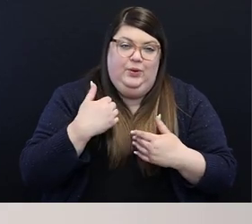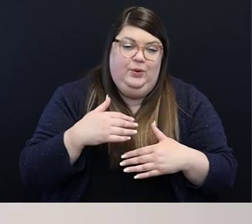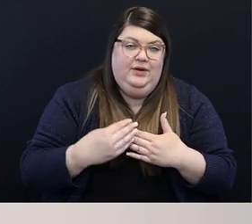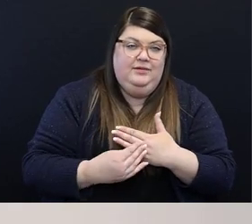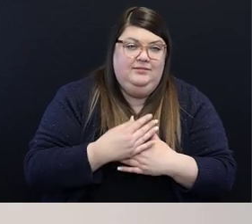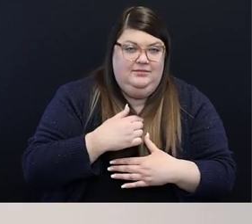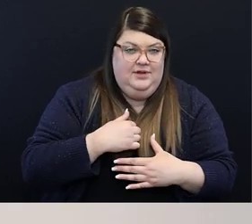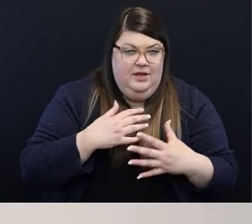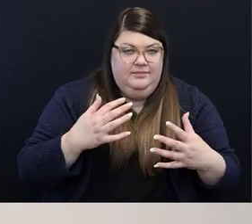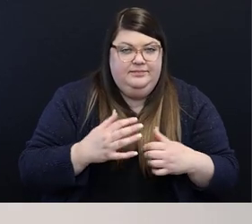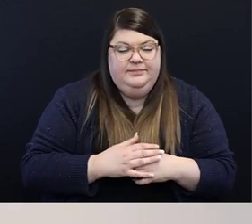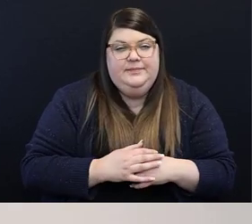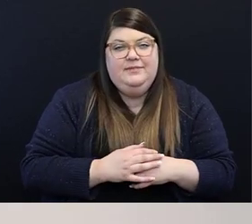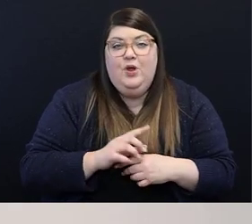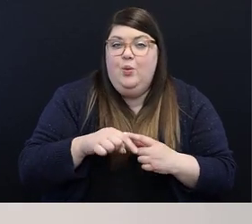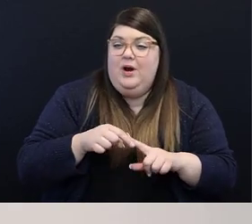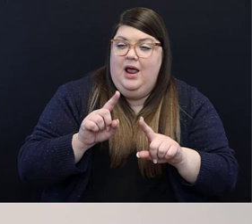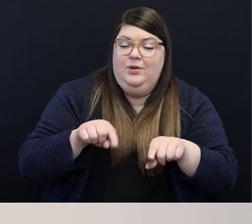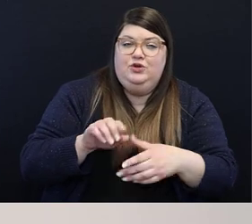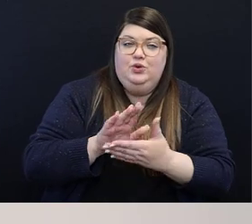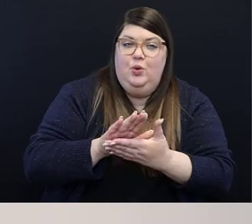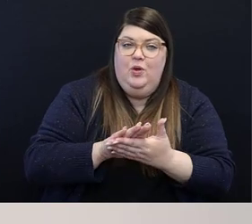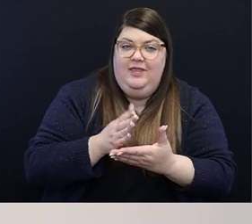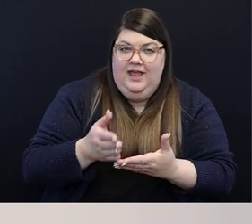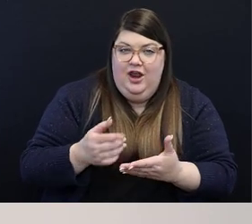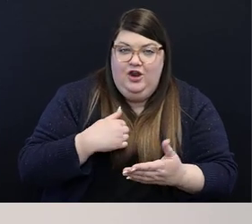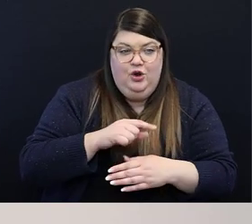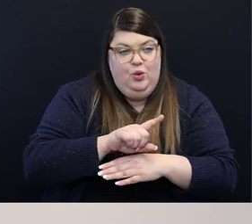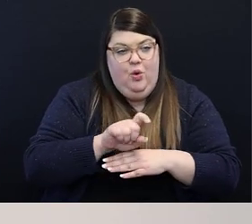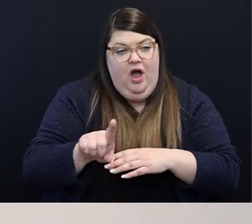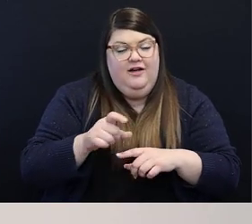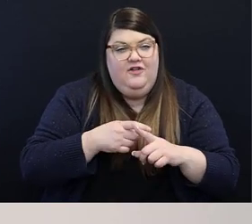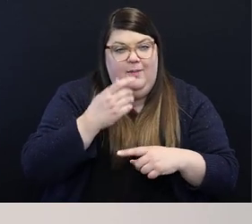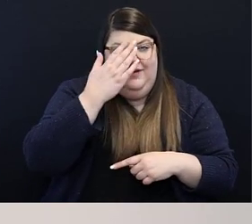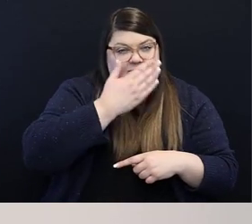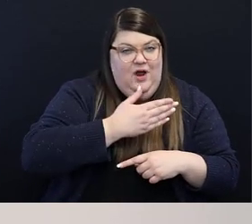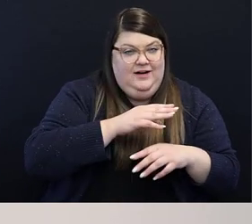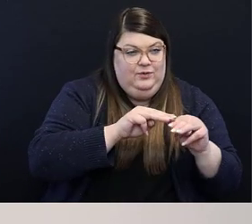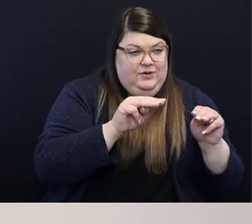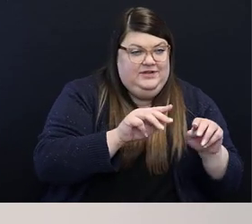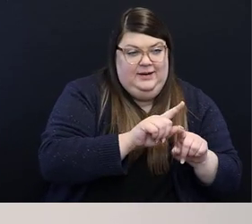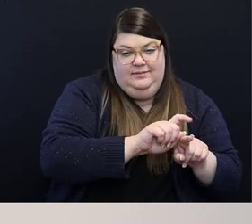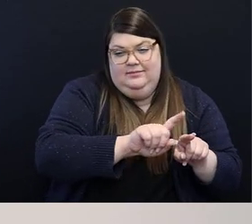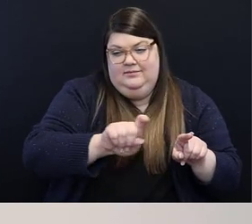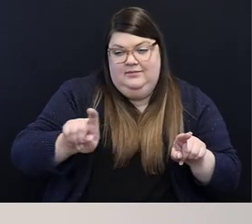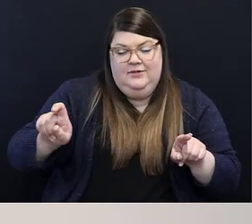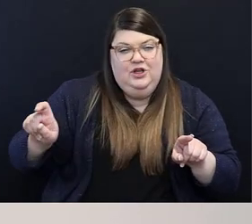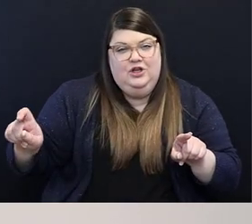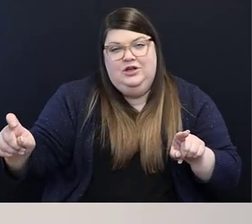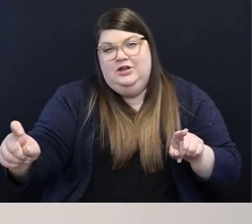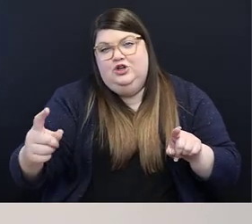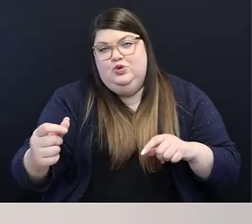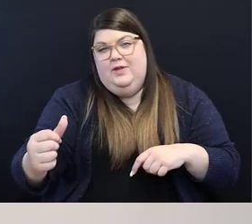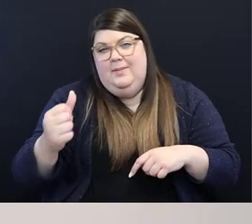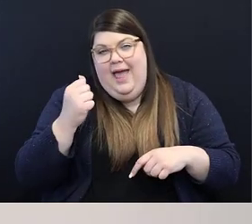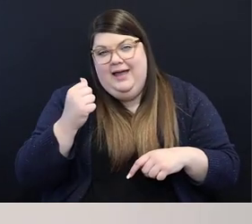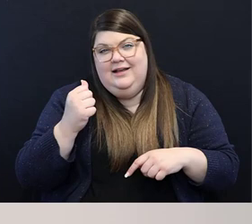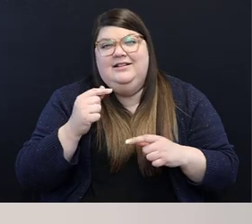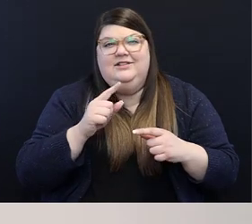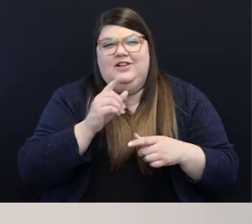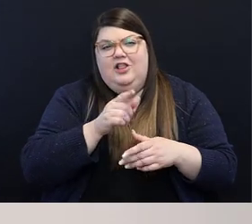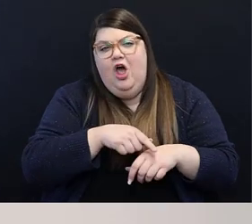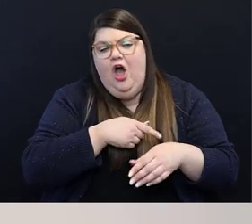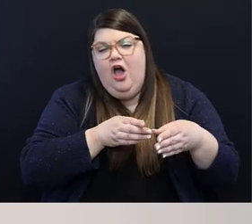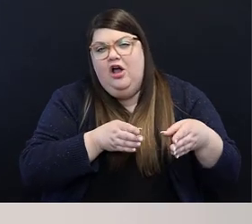And when I was in school there, when you'd walk from the front of the museum to the back, it was this long hallway, and it was where they had